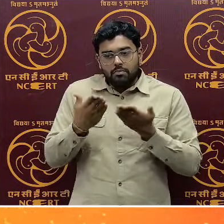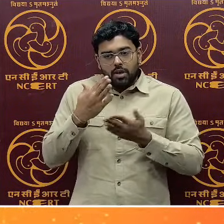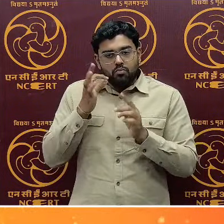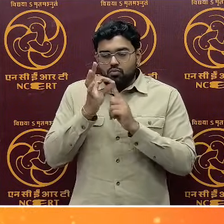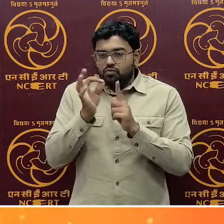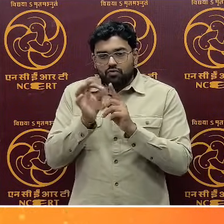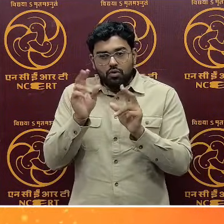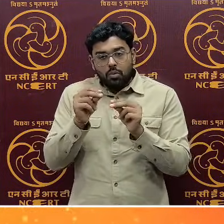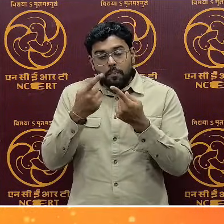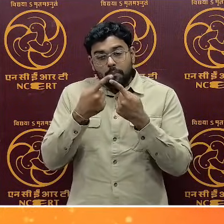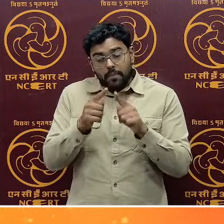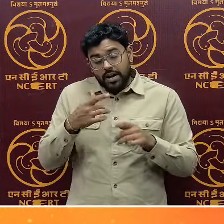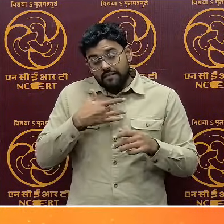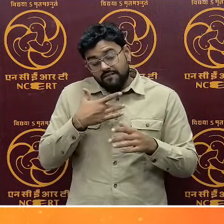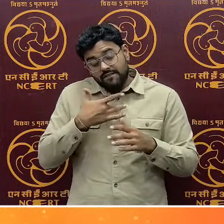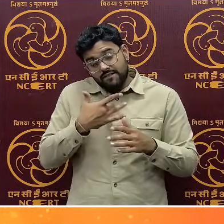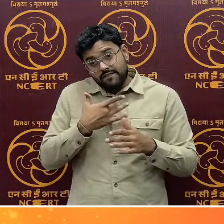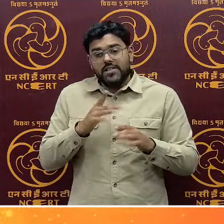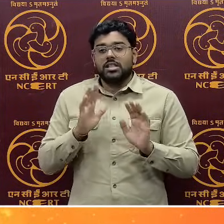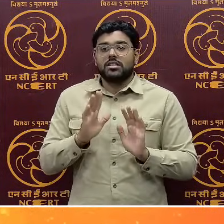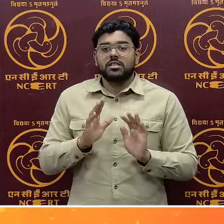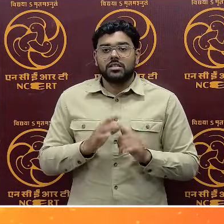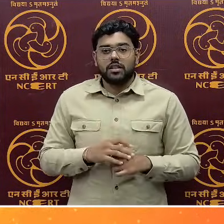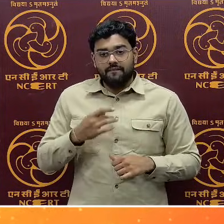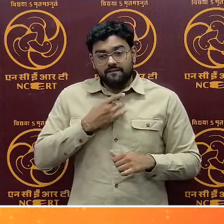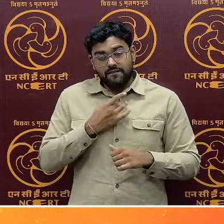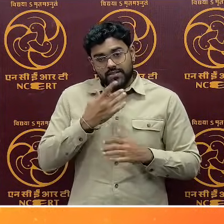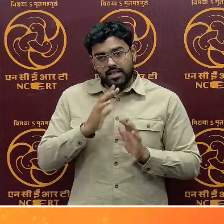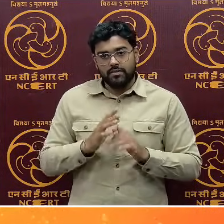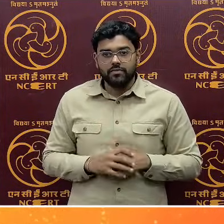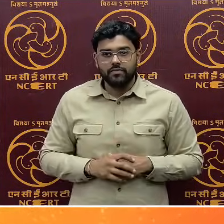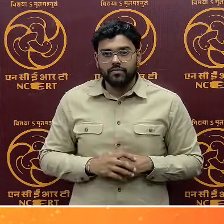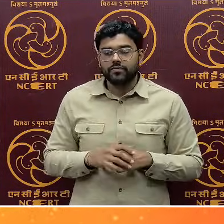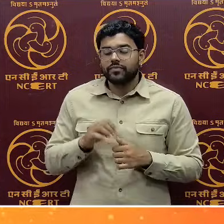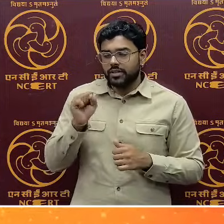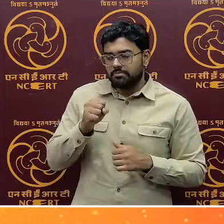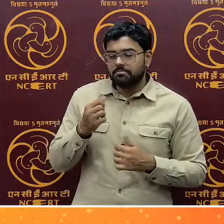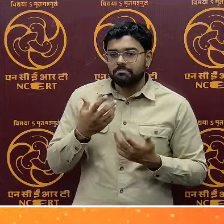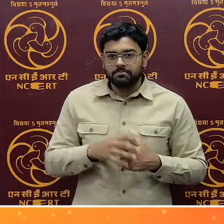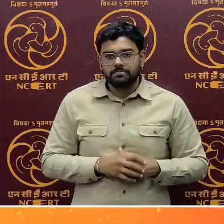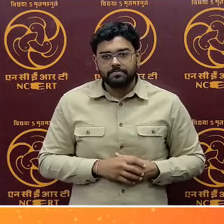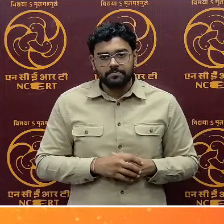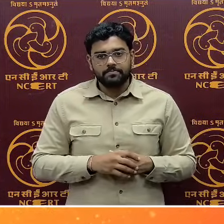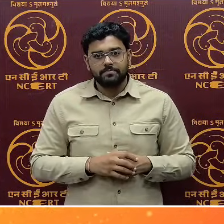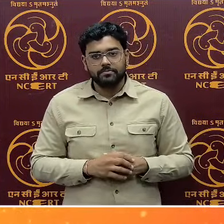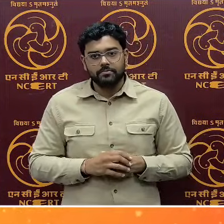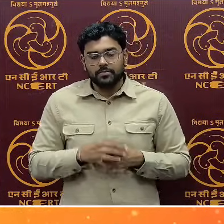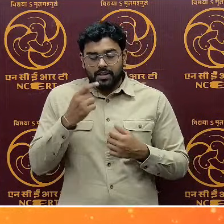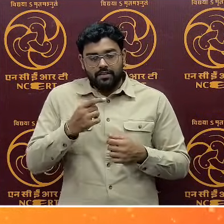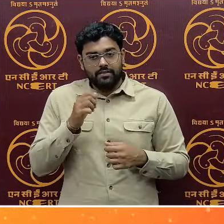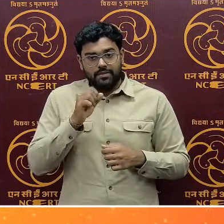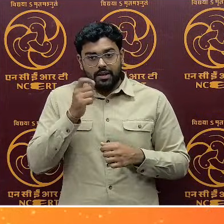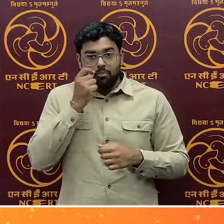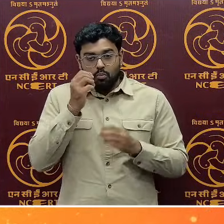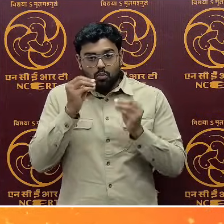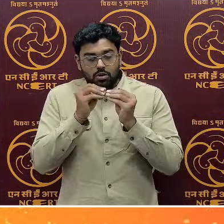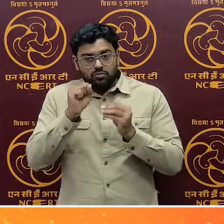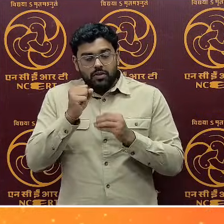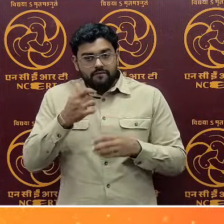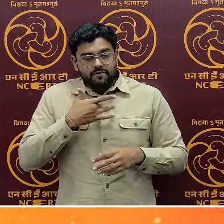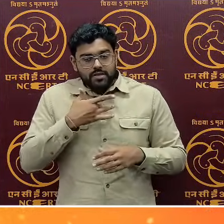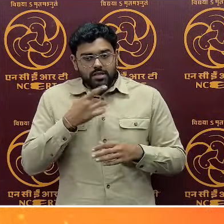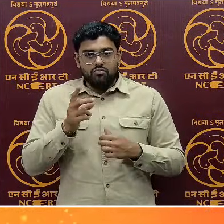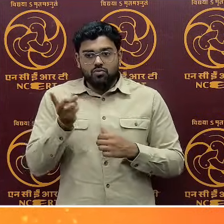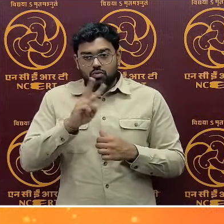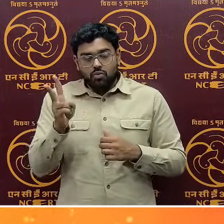proof, but I strongly feel. Feeling it to my Yes. bones actually. Yeah. Yes. So, his hunch was that he and Nolan